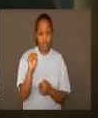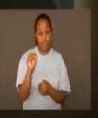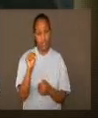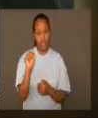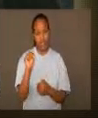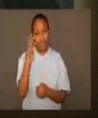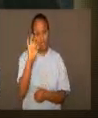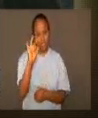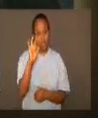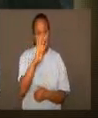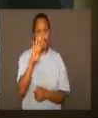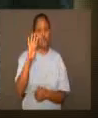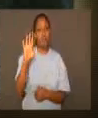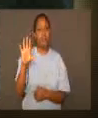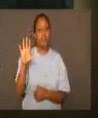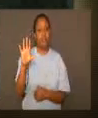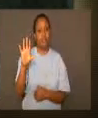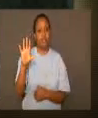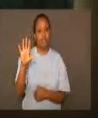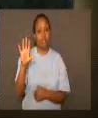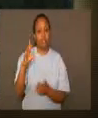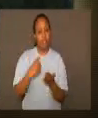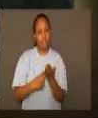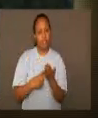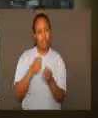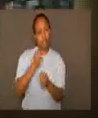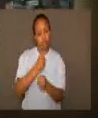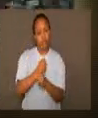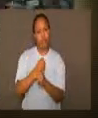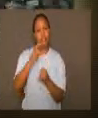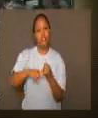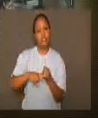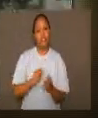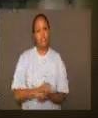in 1945 when the war came to an end.